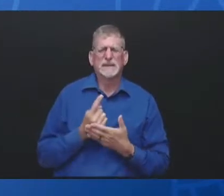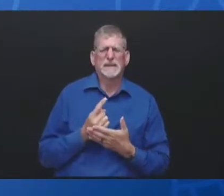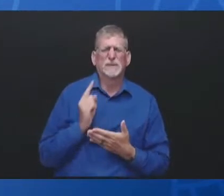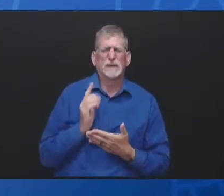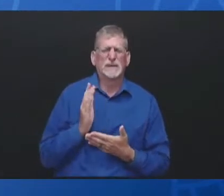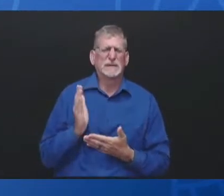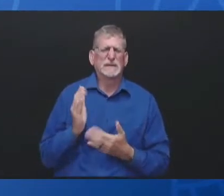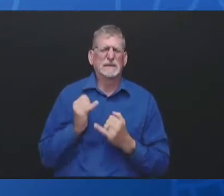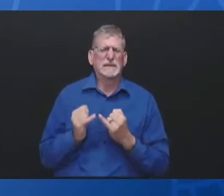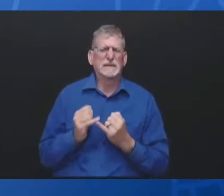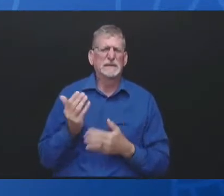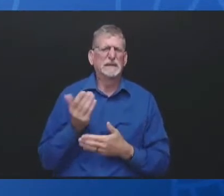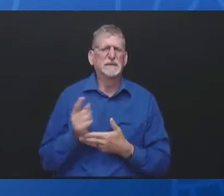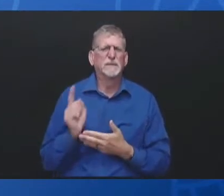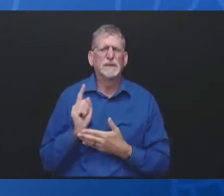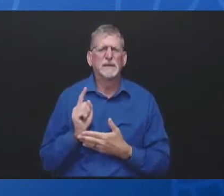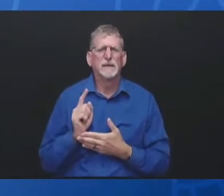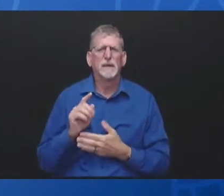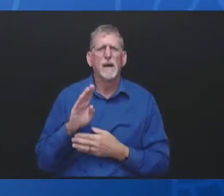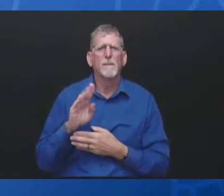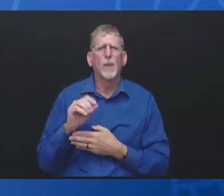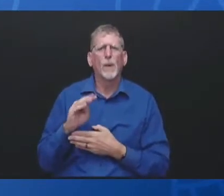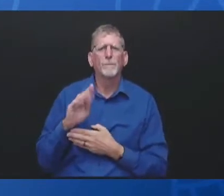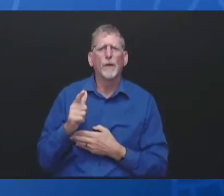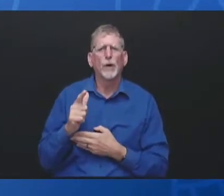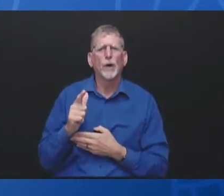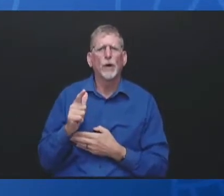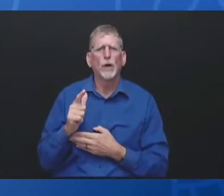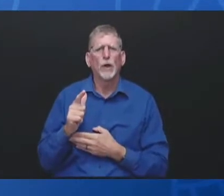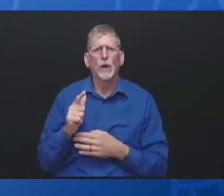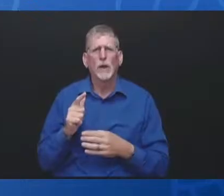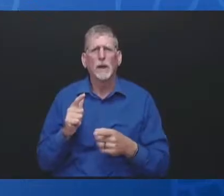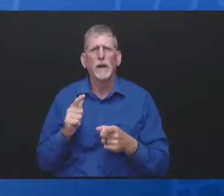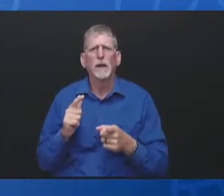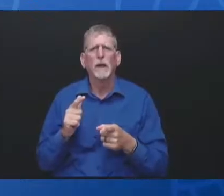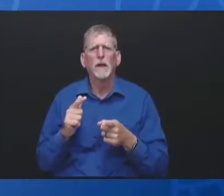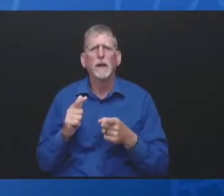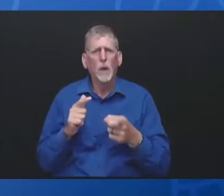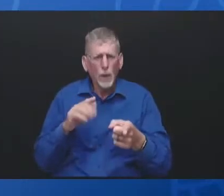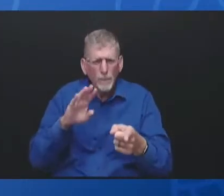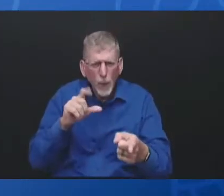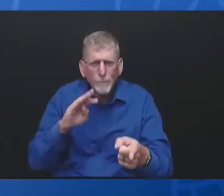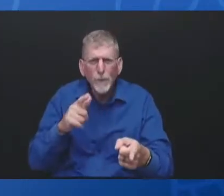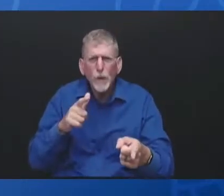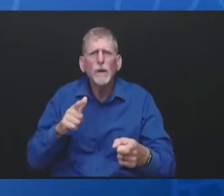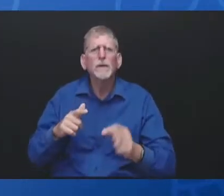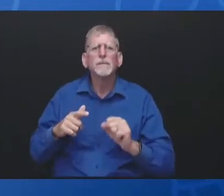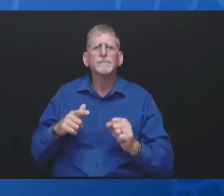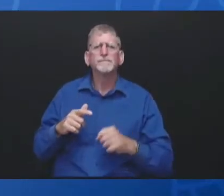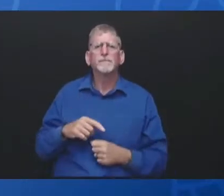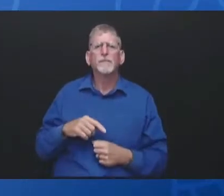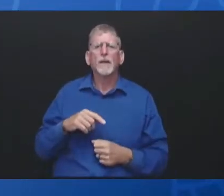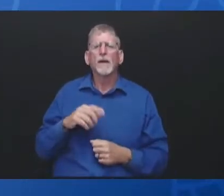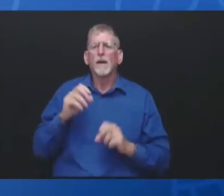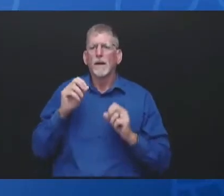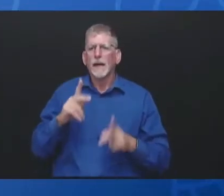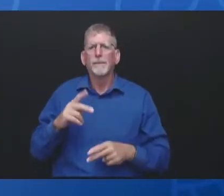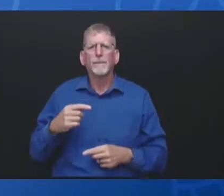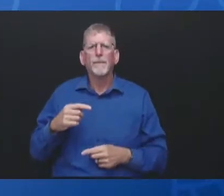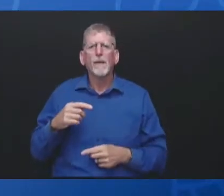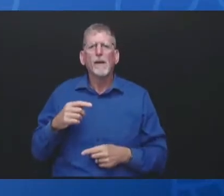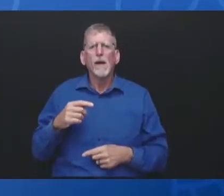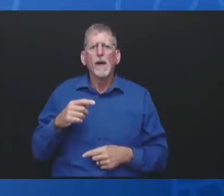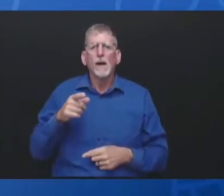for those watching who don't know. Go ahead. You began the conversation today, or excuse me, the briefing today,